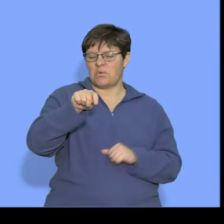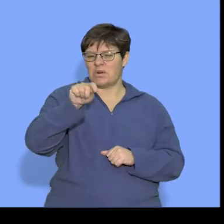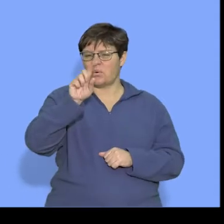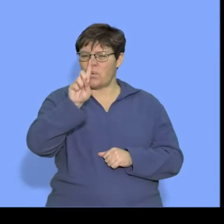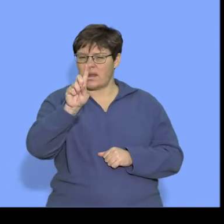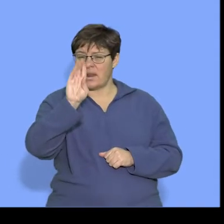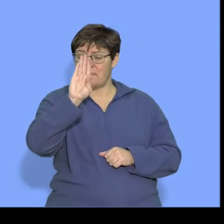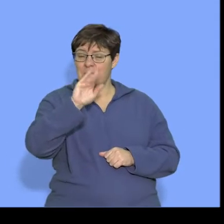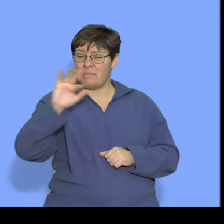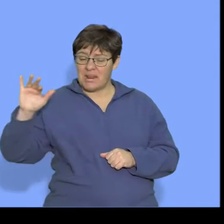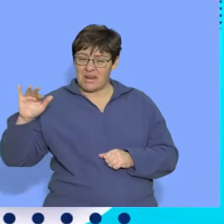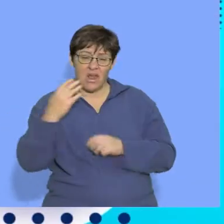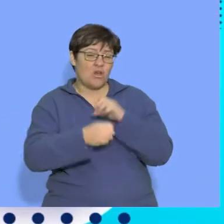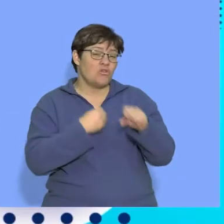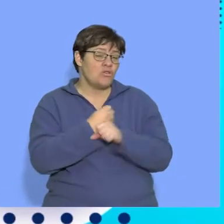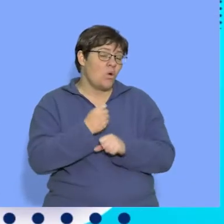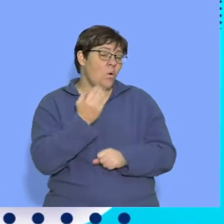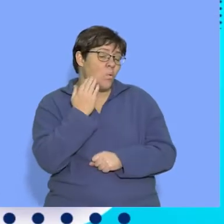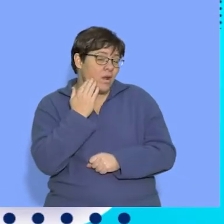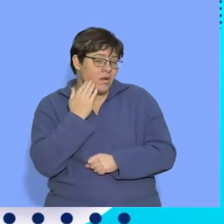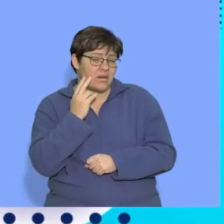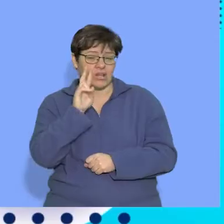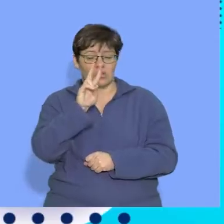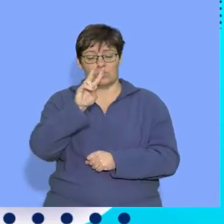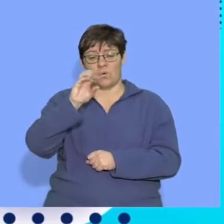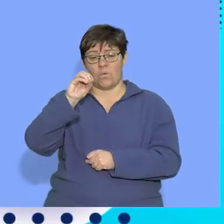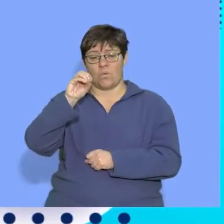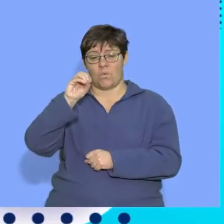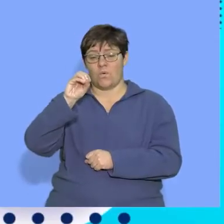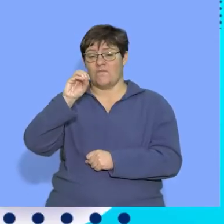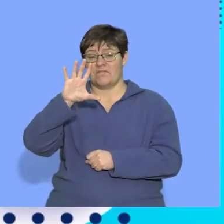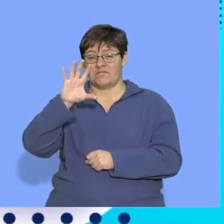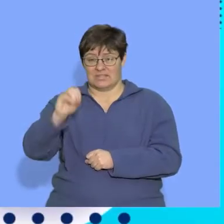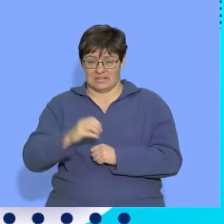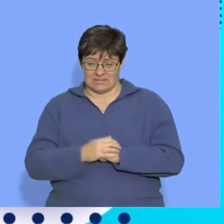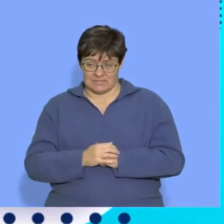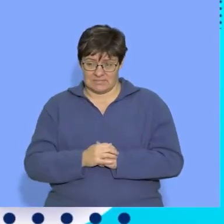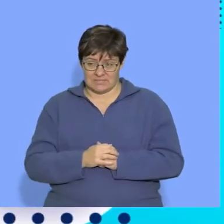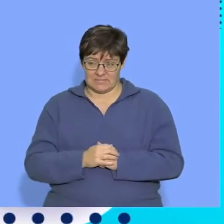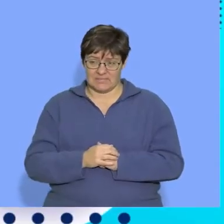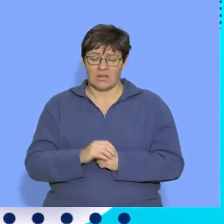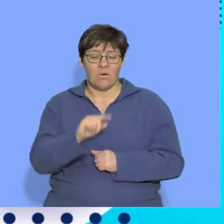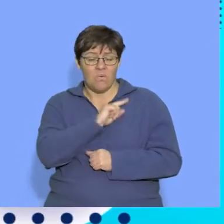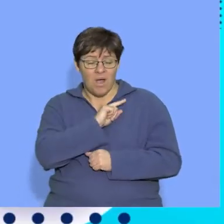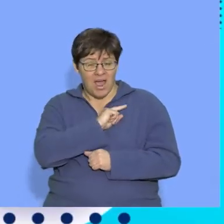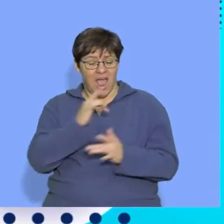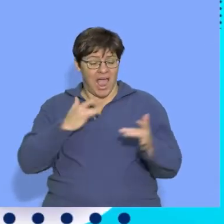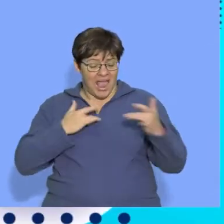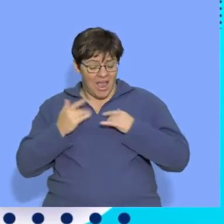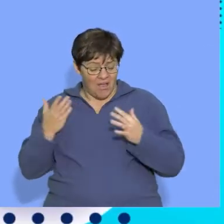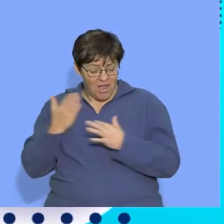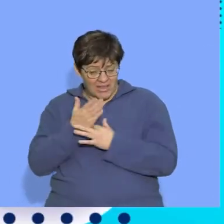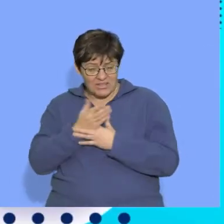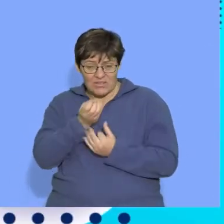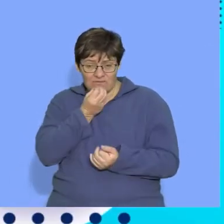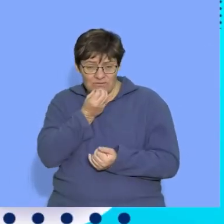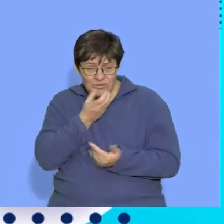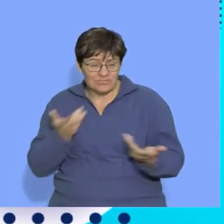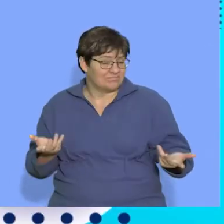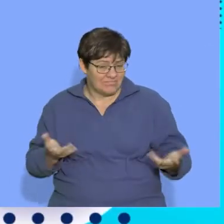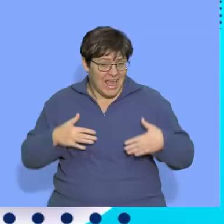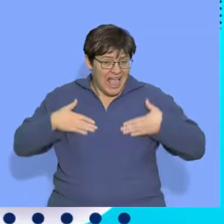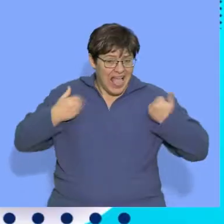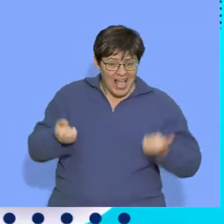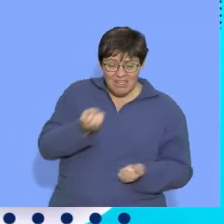the year 2050. So that is a concern in terms of our access to food and sustaining healthy